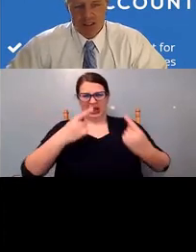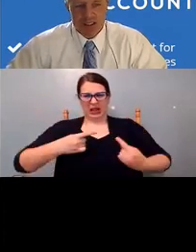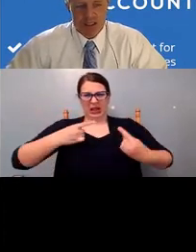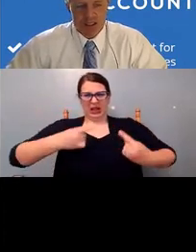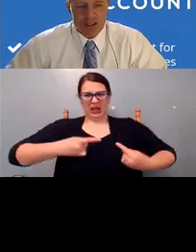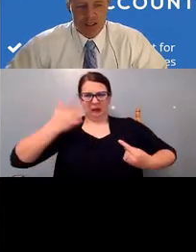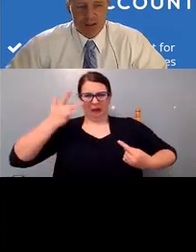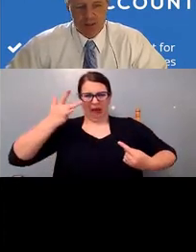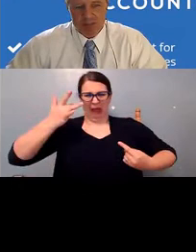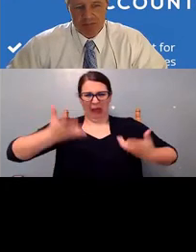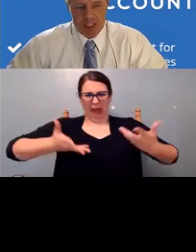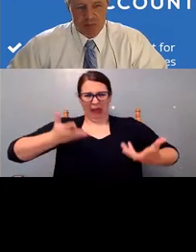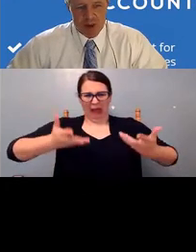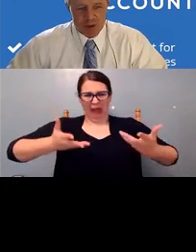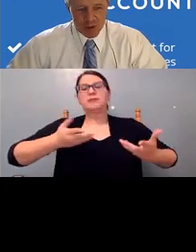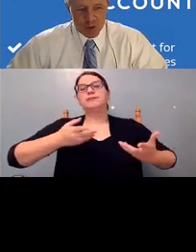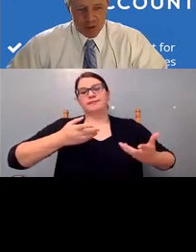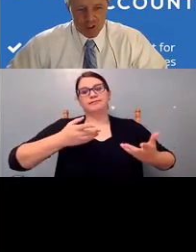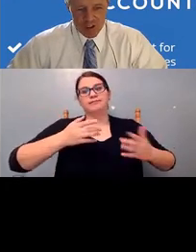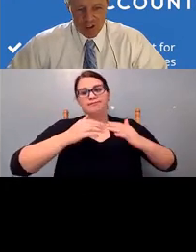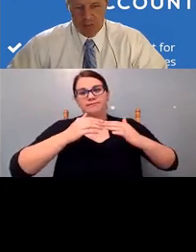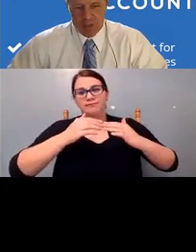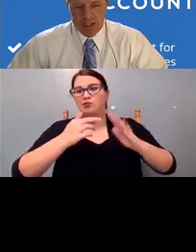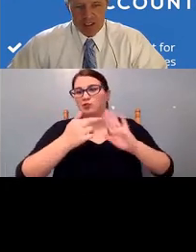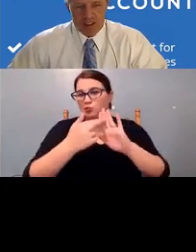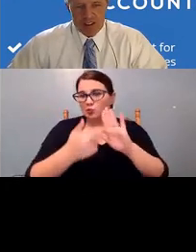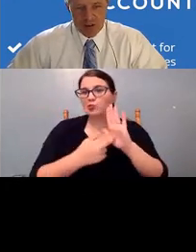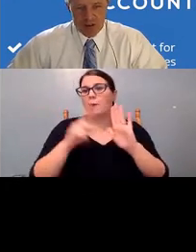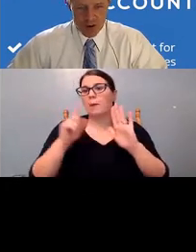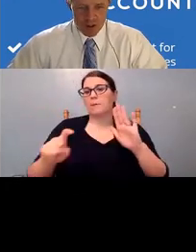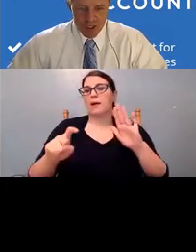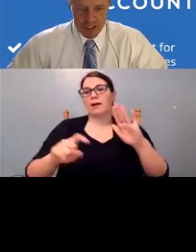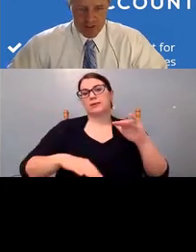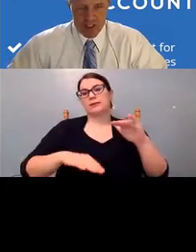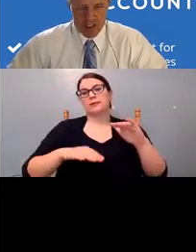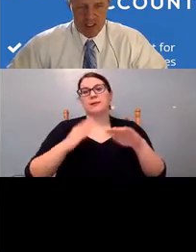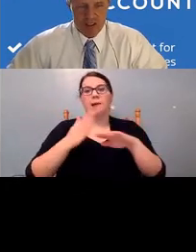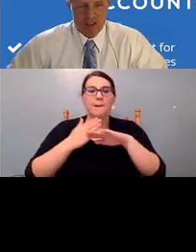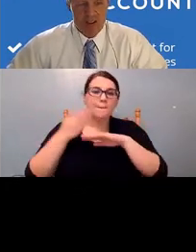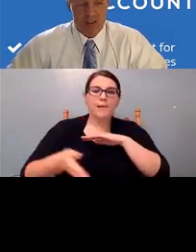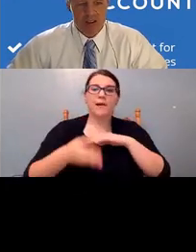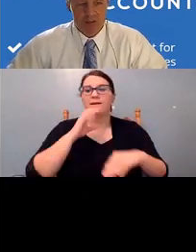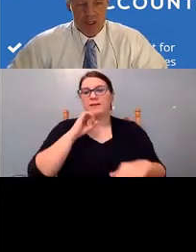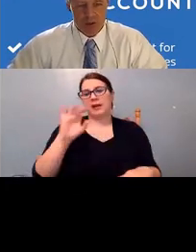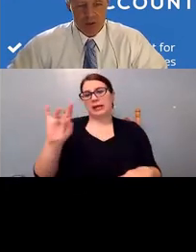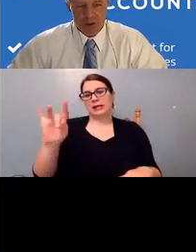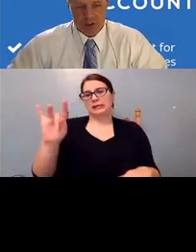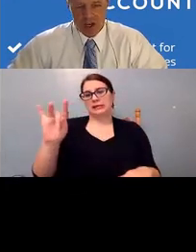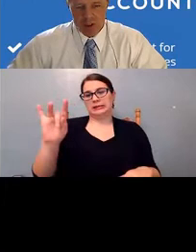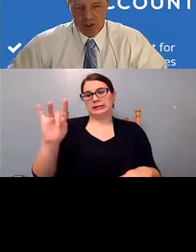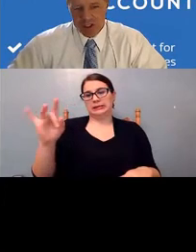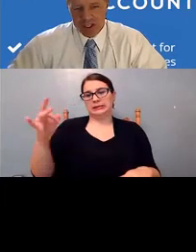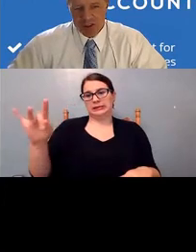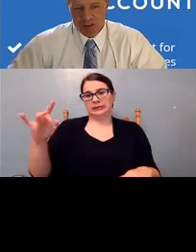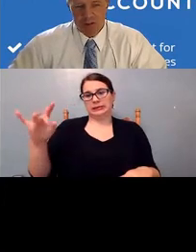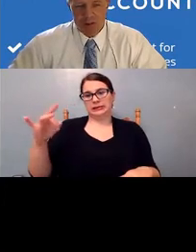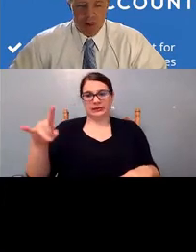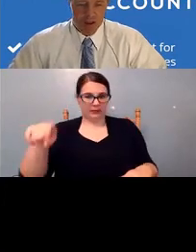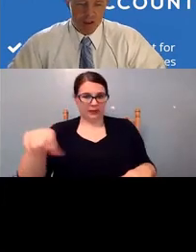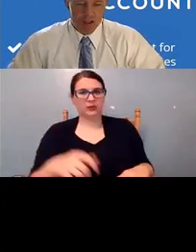why. That's part of the rules that you need to be at least over the age of 18 to be able to establish an